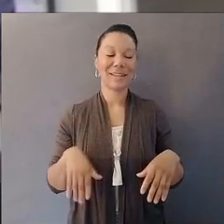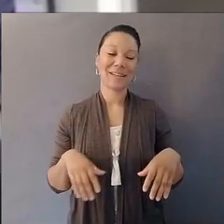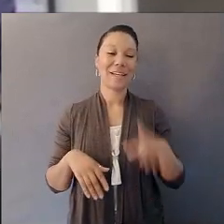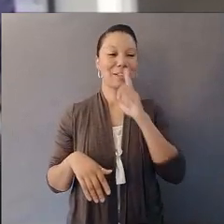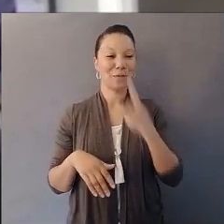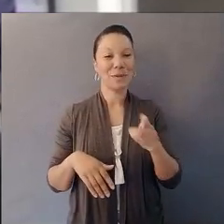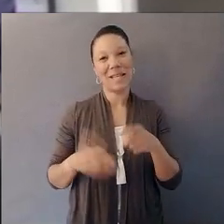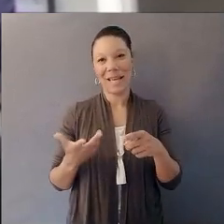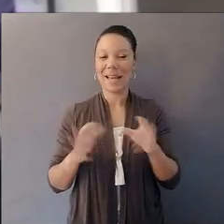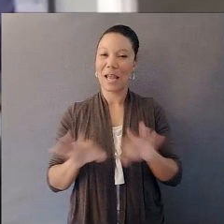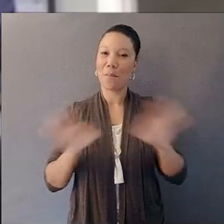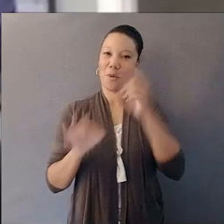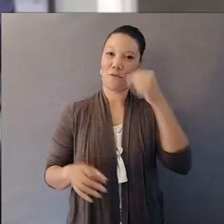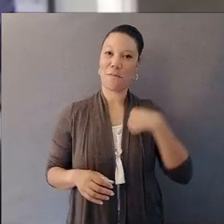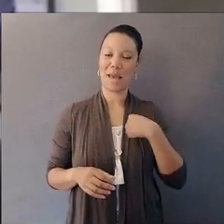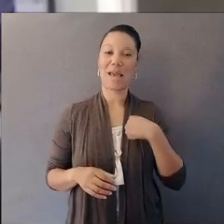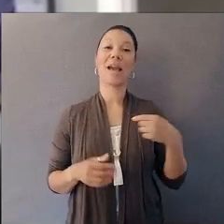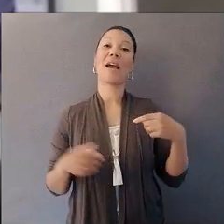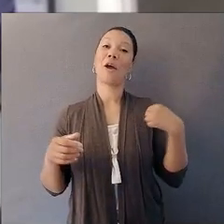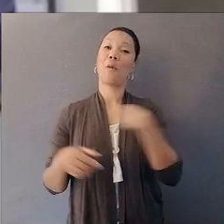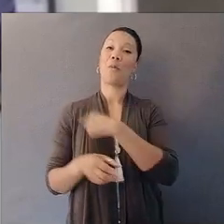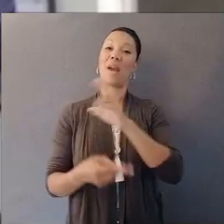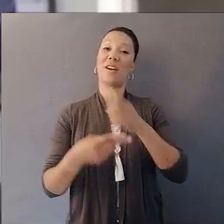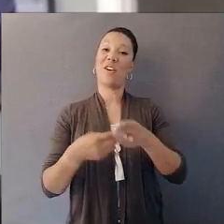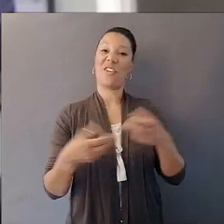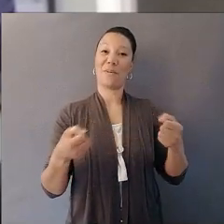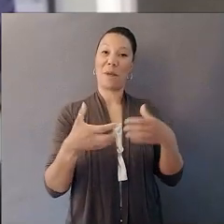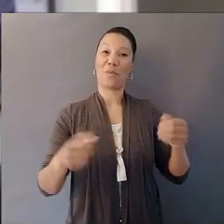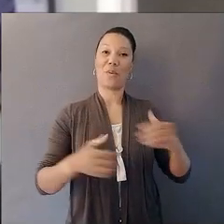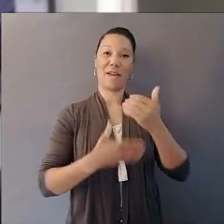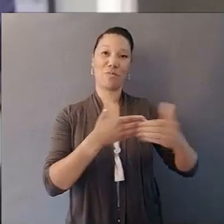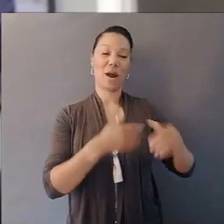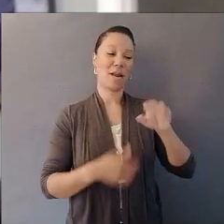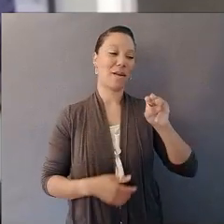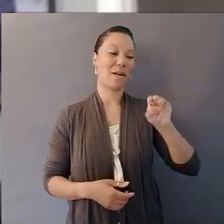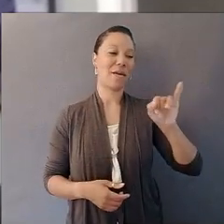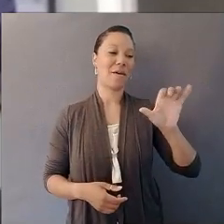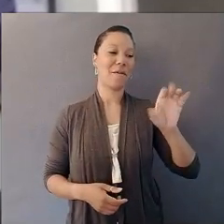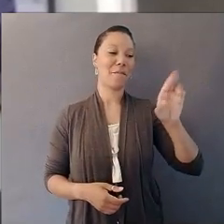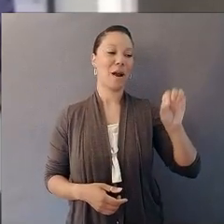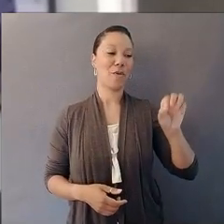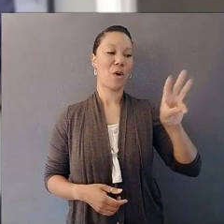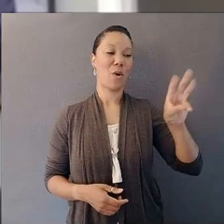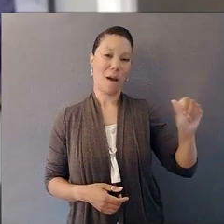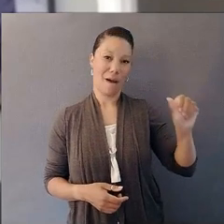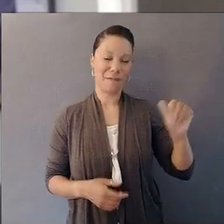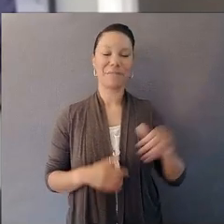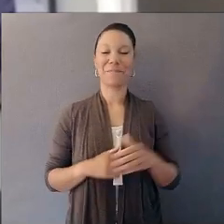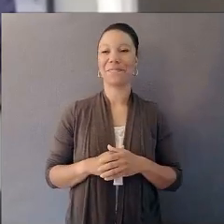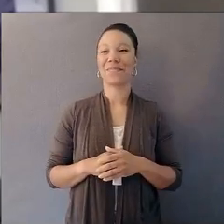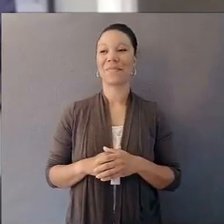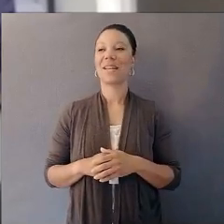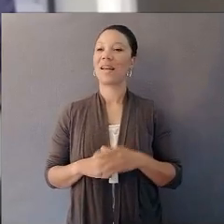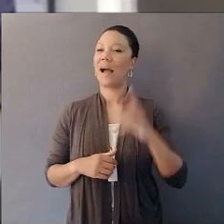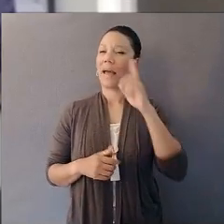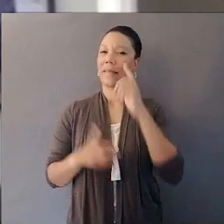by the way. Other than that, I'd say that if I had like a single moment that really stands out to me the most, it was in one of our Zoom office hours that I've